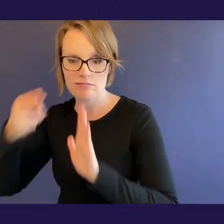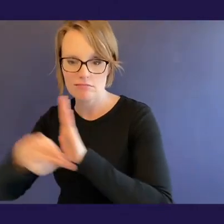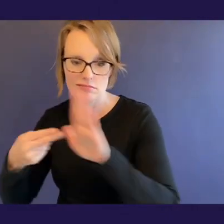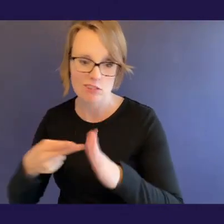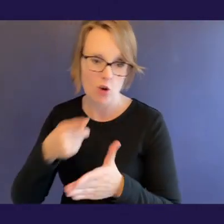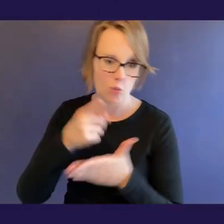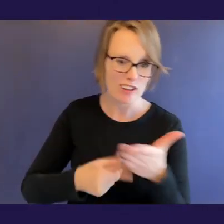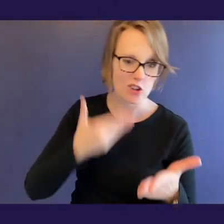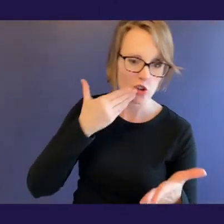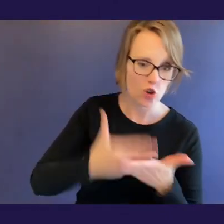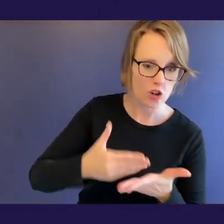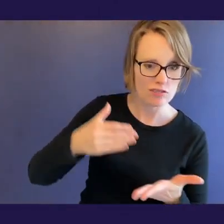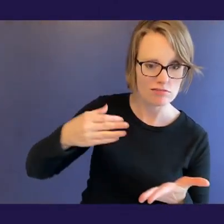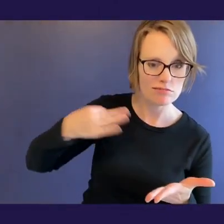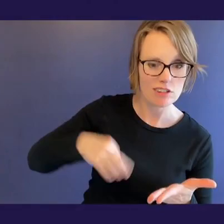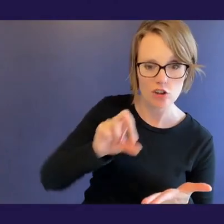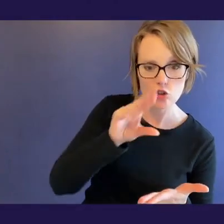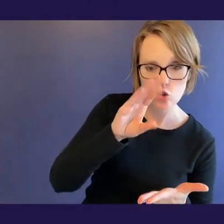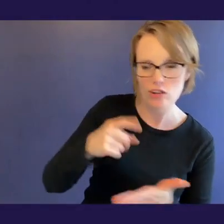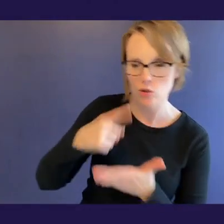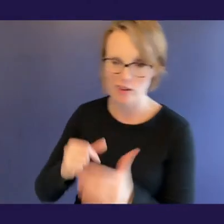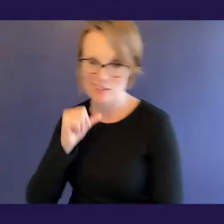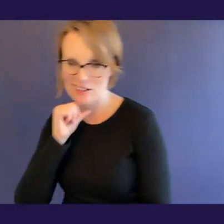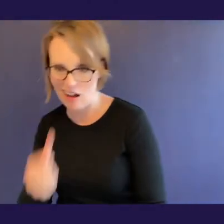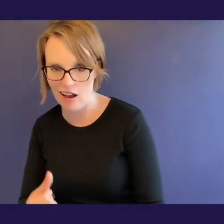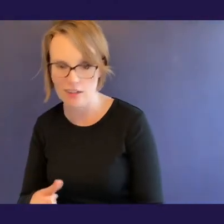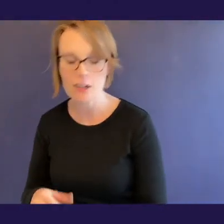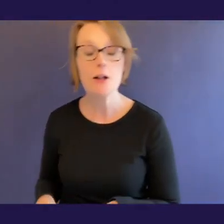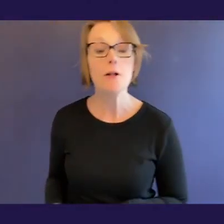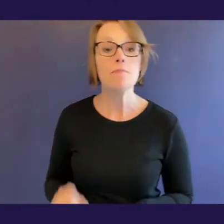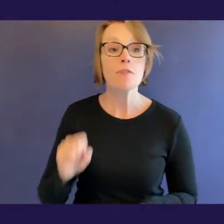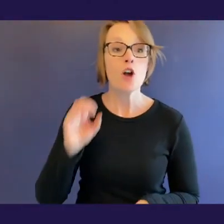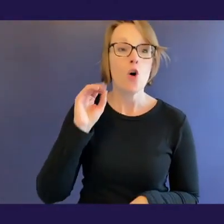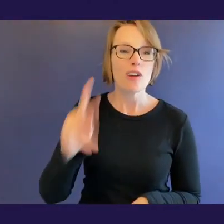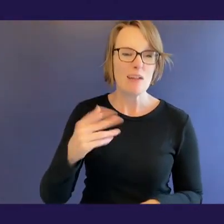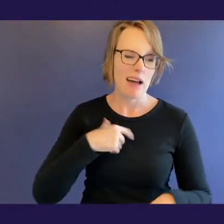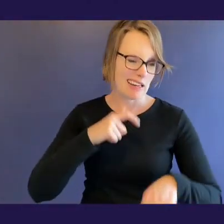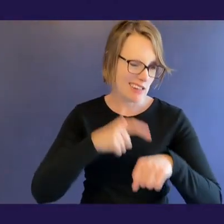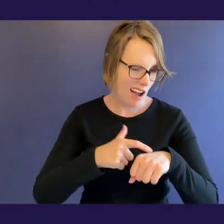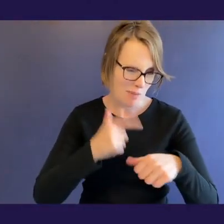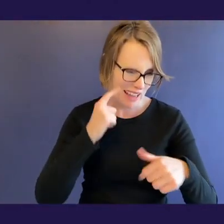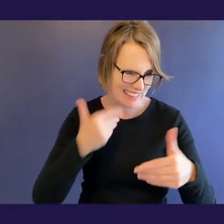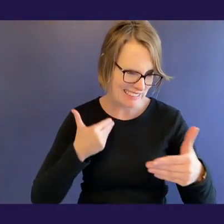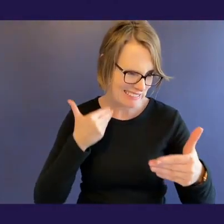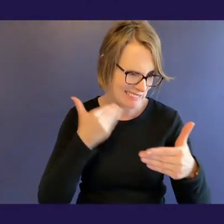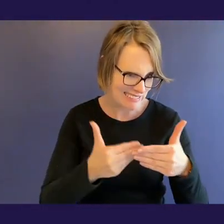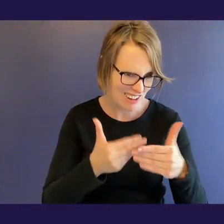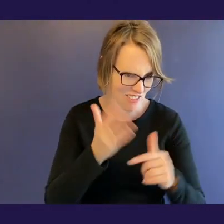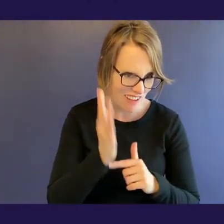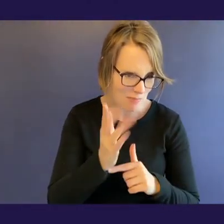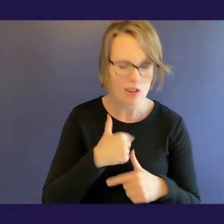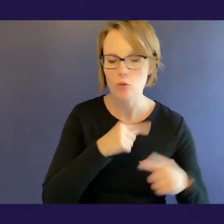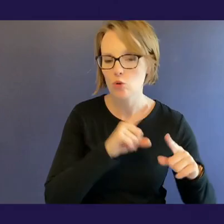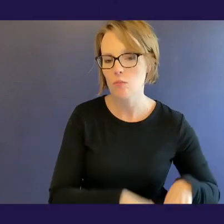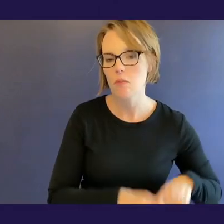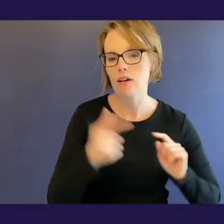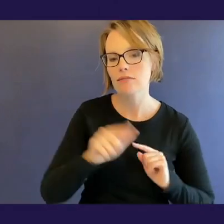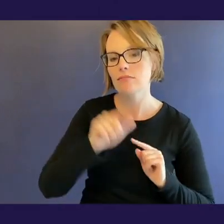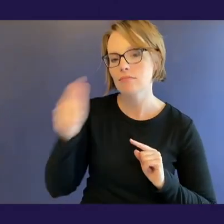I'm probably close to my time, so I'll go ahead and pause there and turn it over to the next panelist.